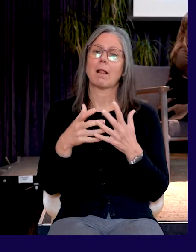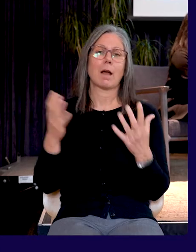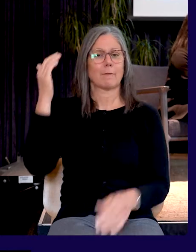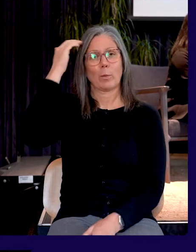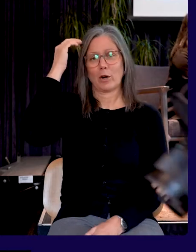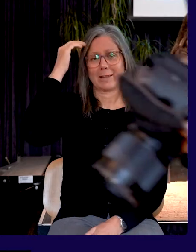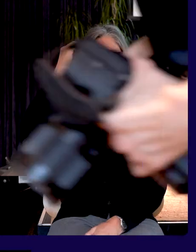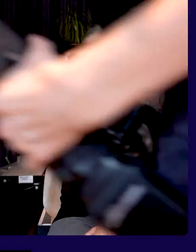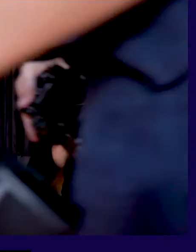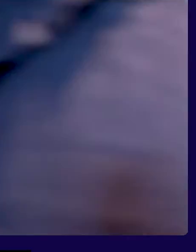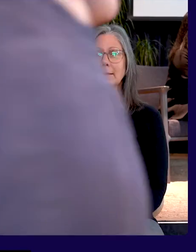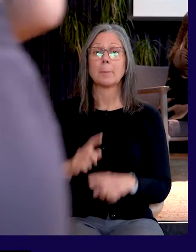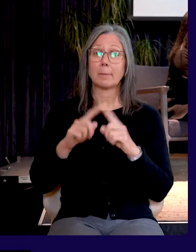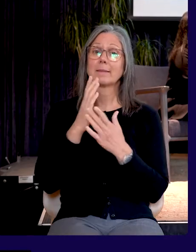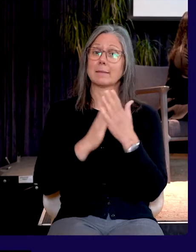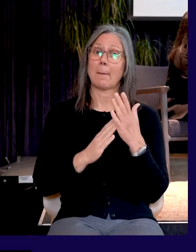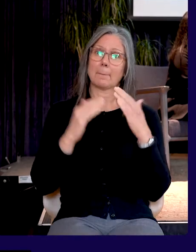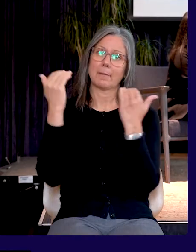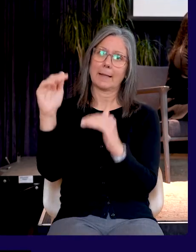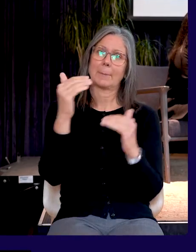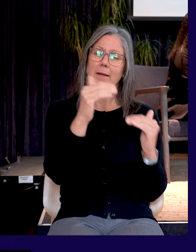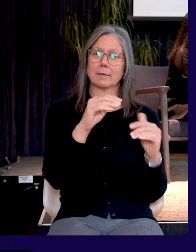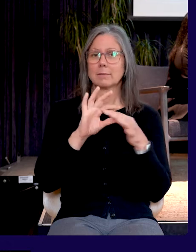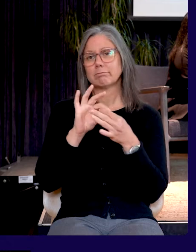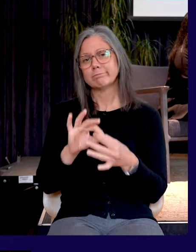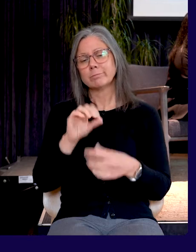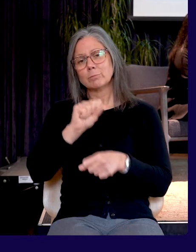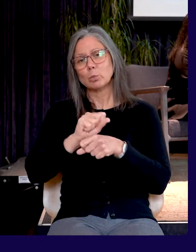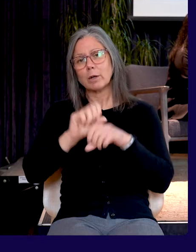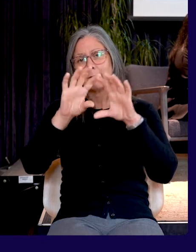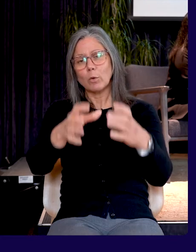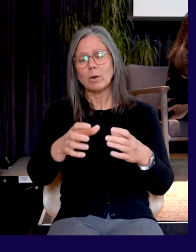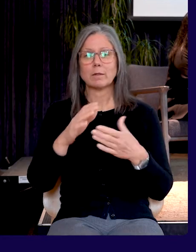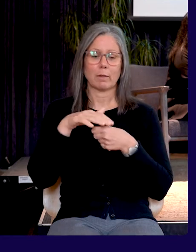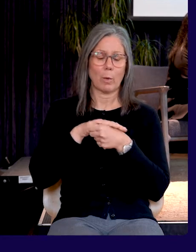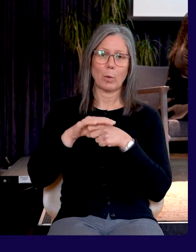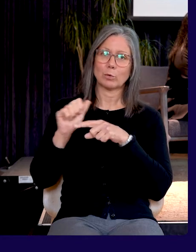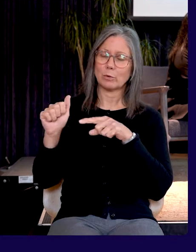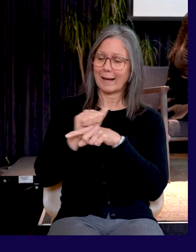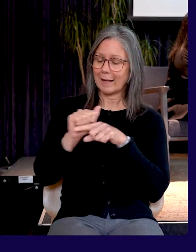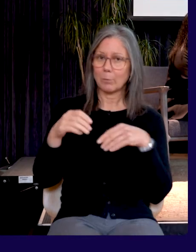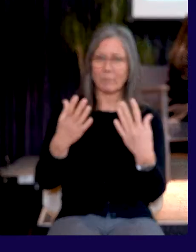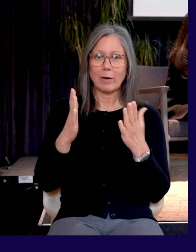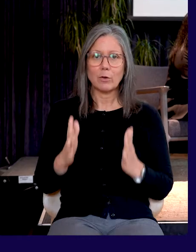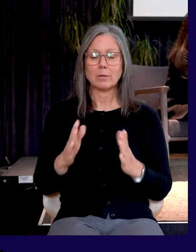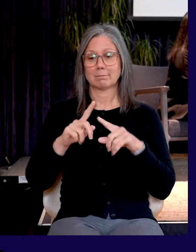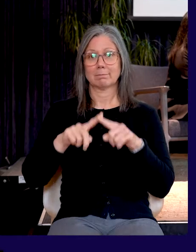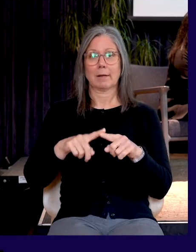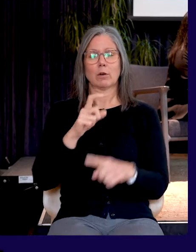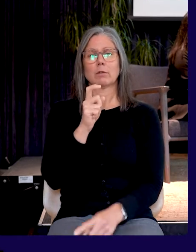awareness there. But there are some limits with workforce boards and local training providers based on their grant